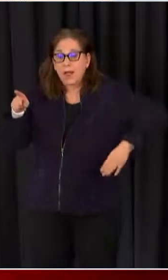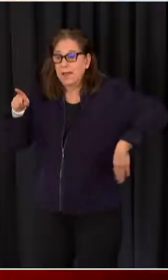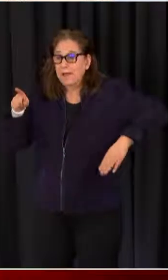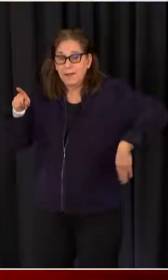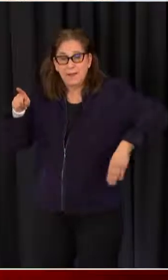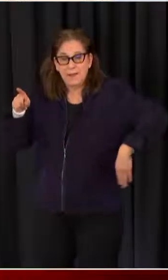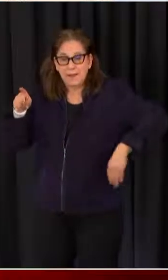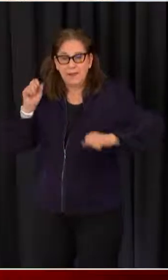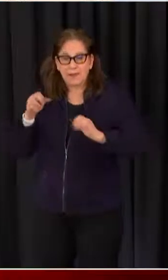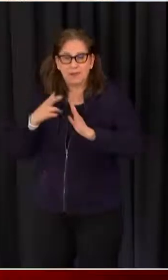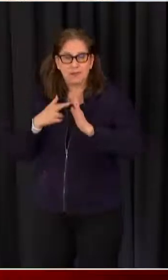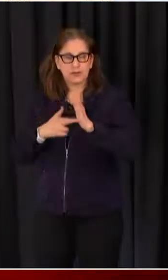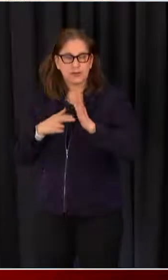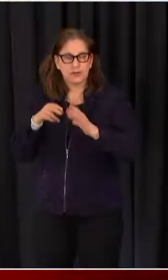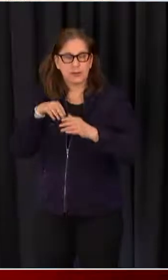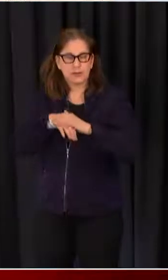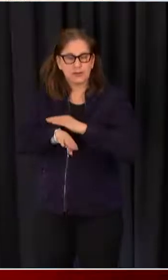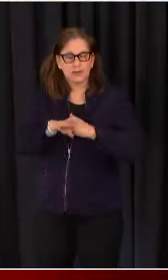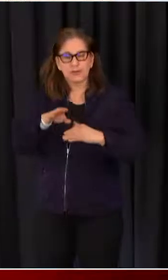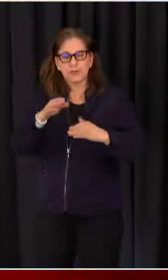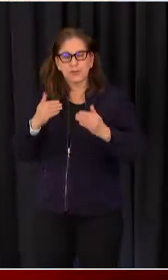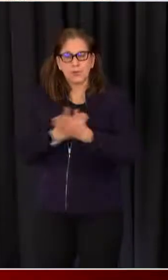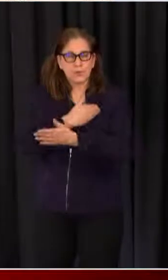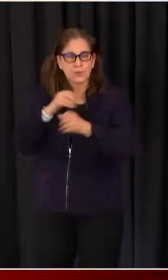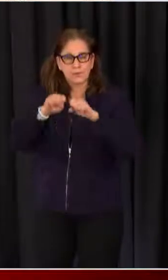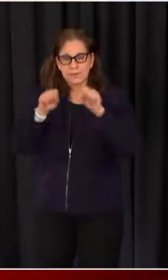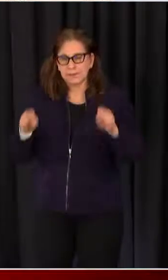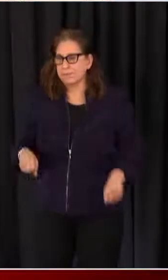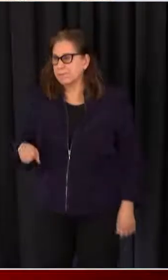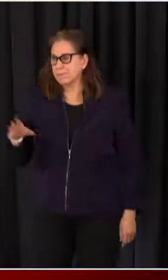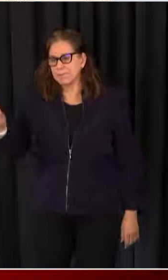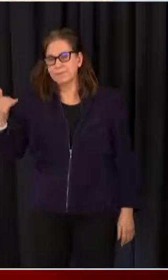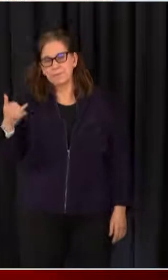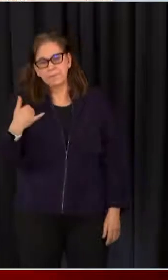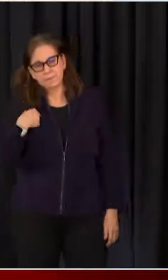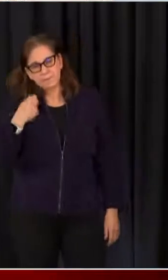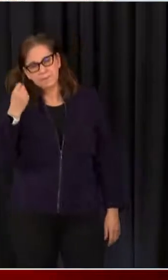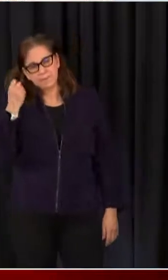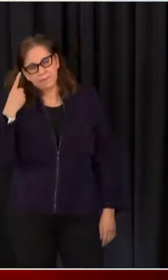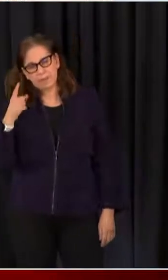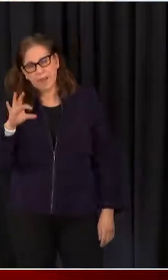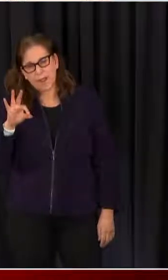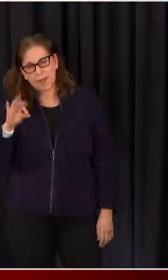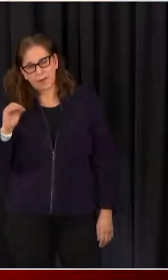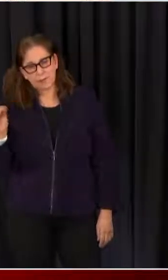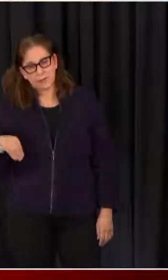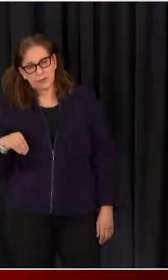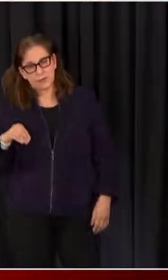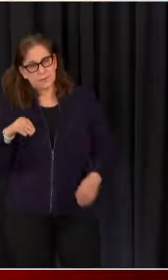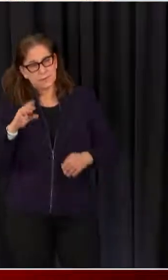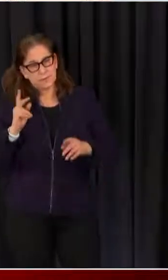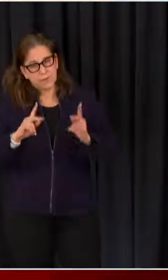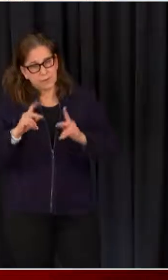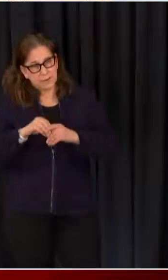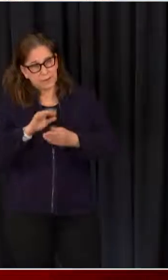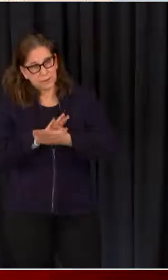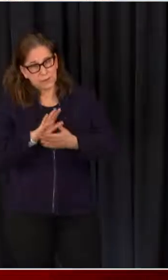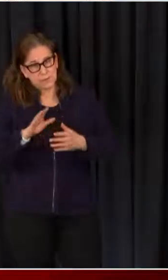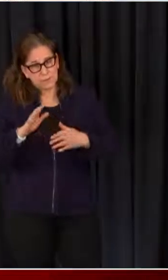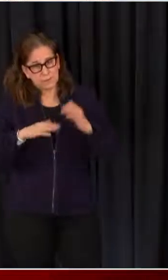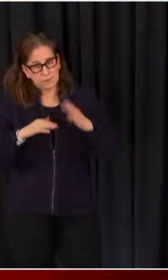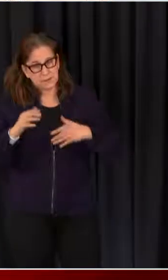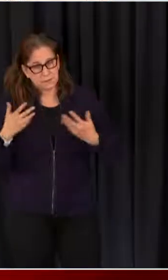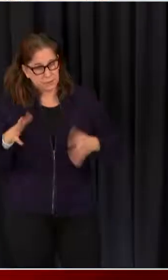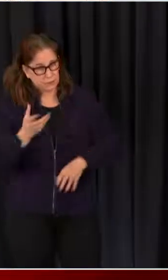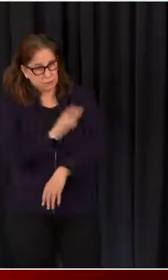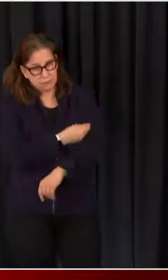system. because I guess my point, I realize I think something like more than 90% of people in school buildings, now anyone who wanted it has had